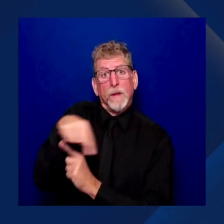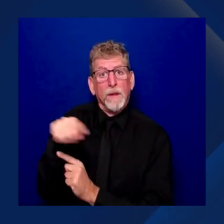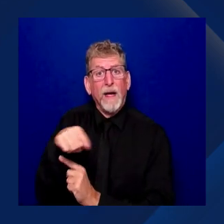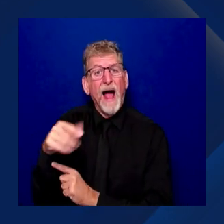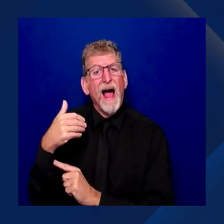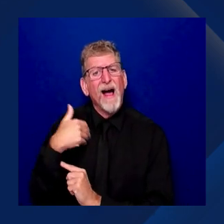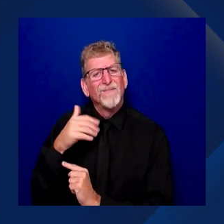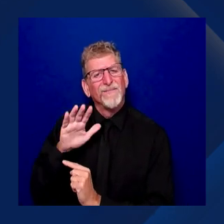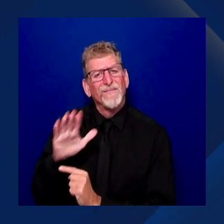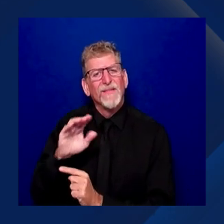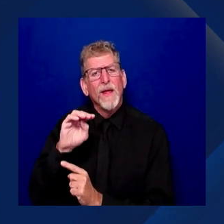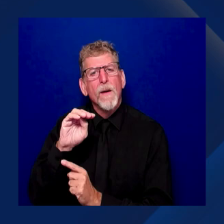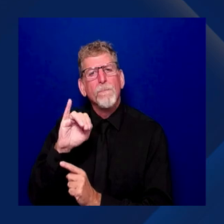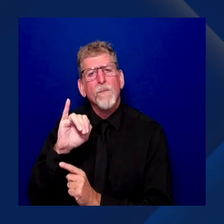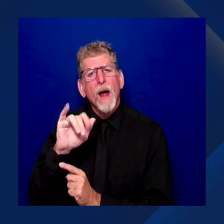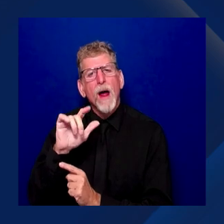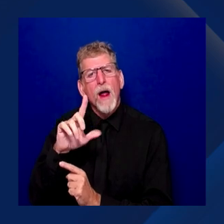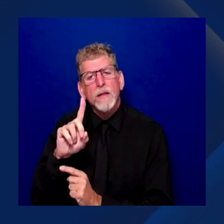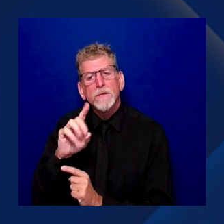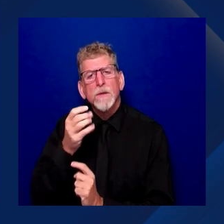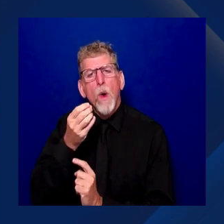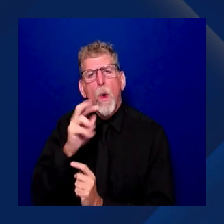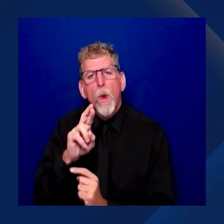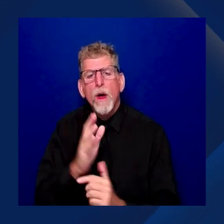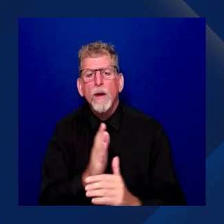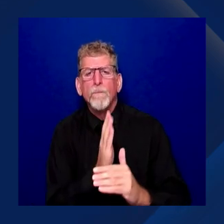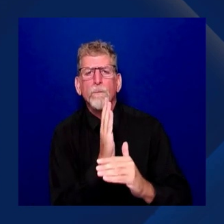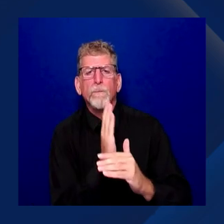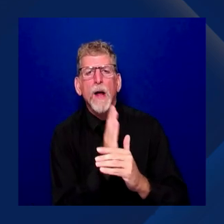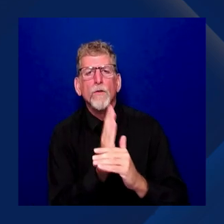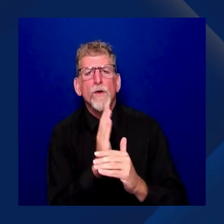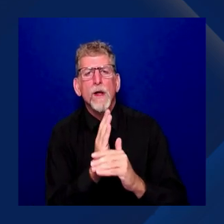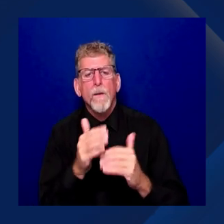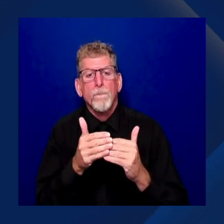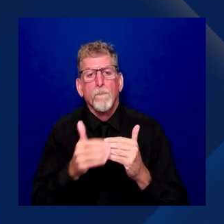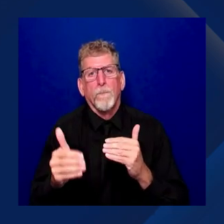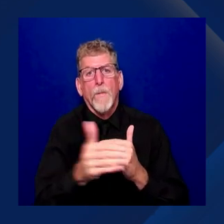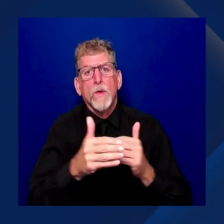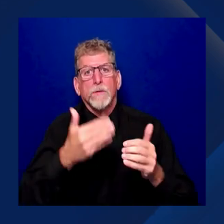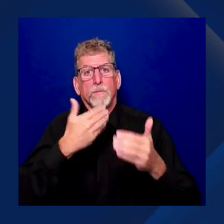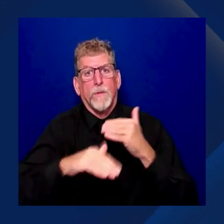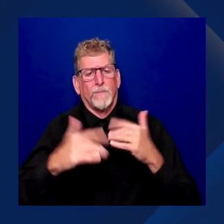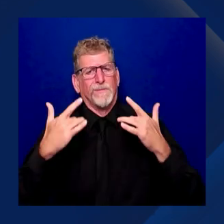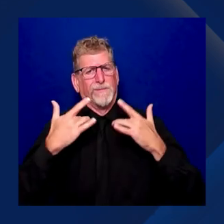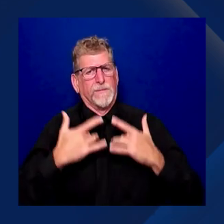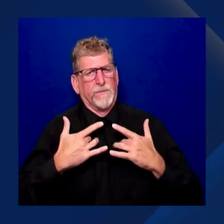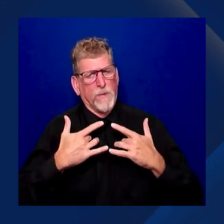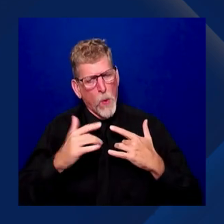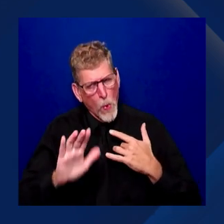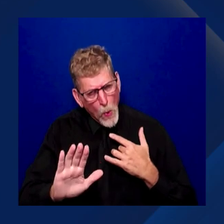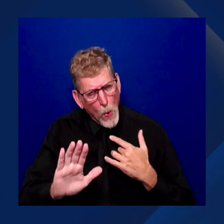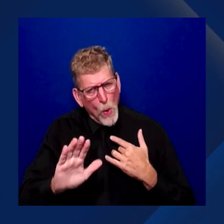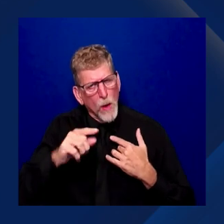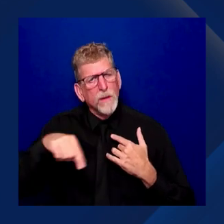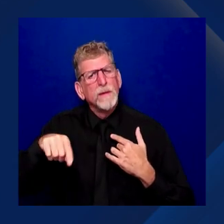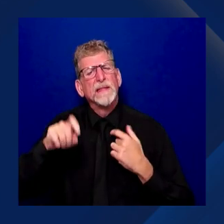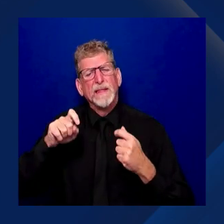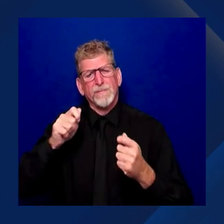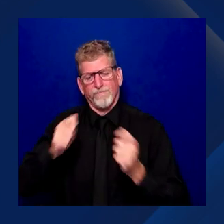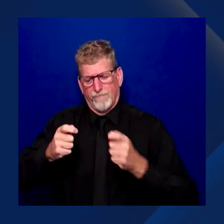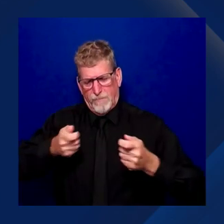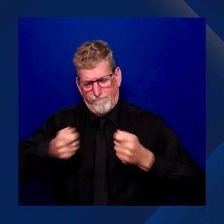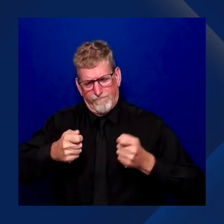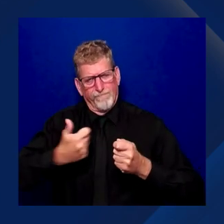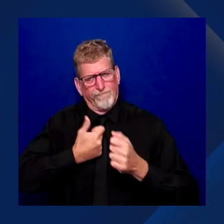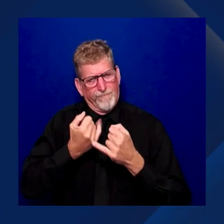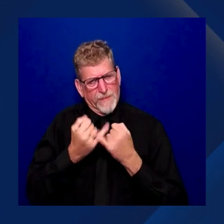can self-manage their environment if we listen to what they tell us and help them learn to do it. Thank